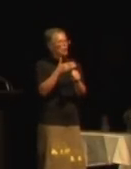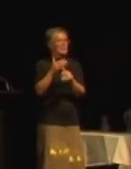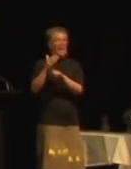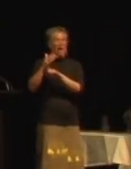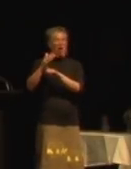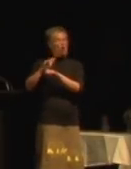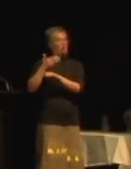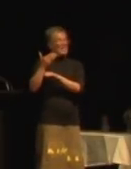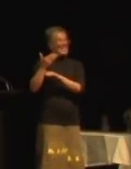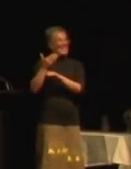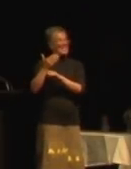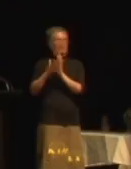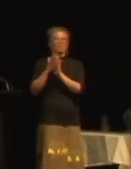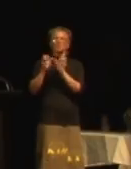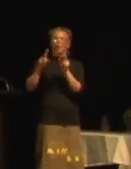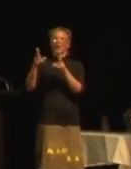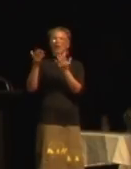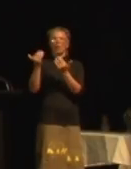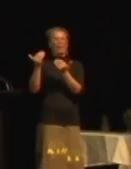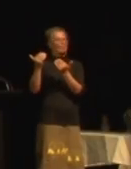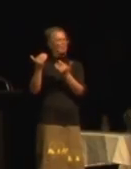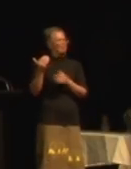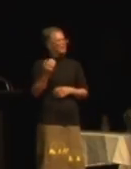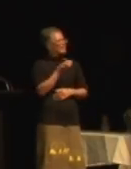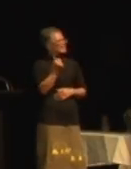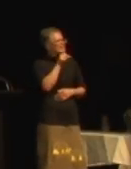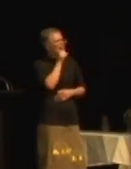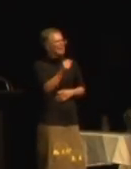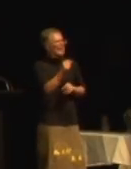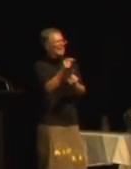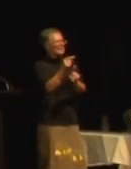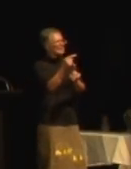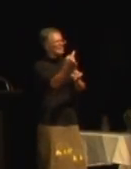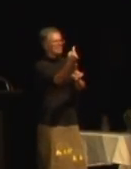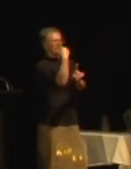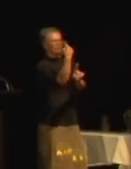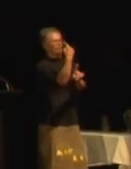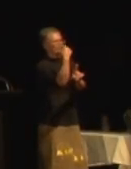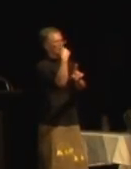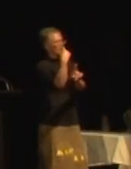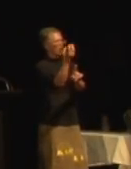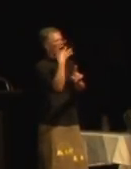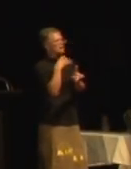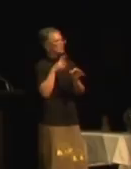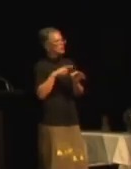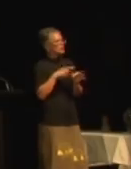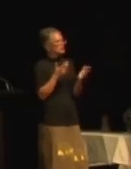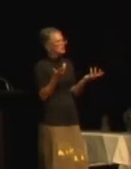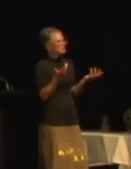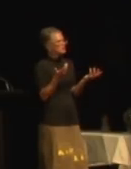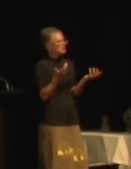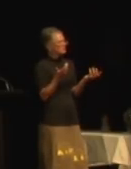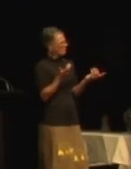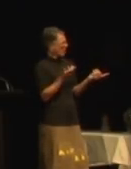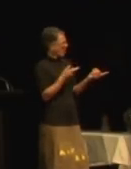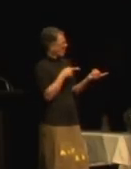And some of the initial comments that I got from men who had been in the community longer than me really bummed me out. They included,